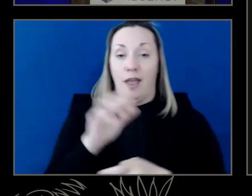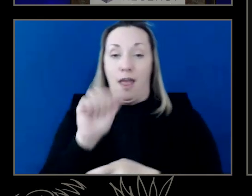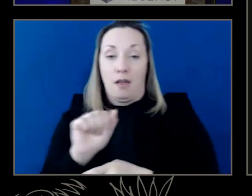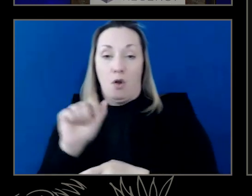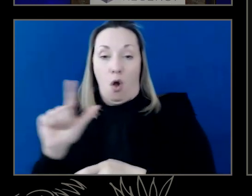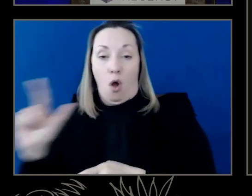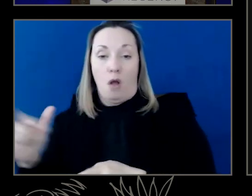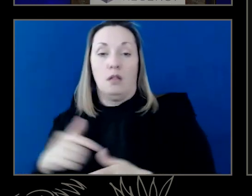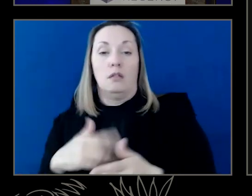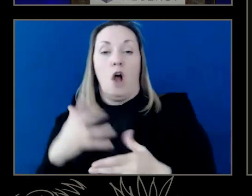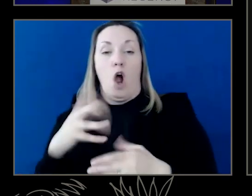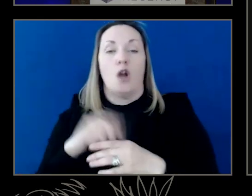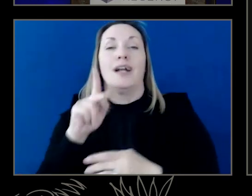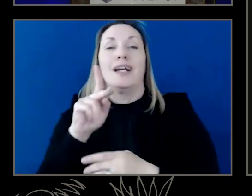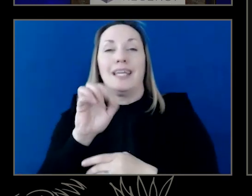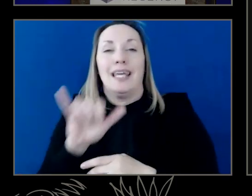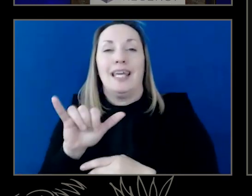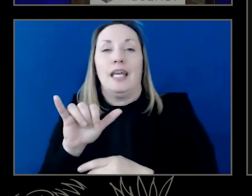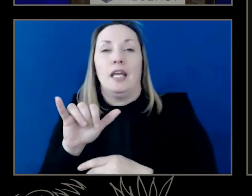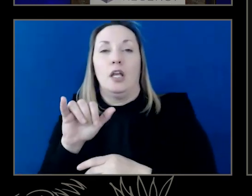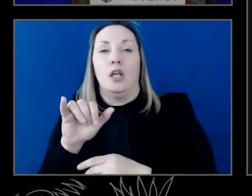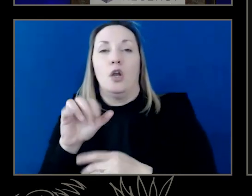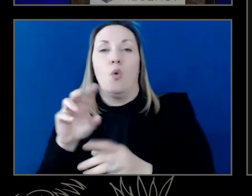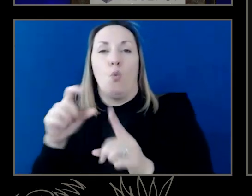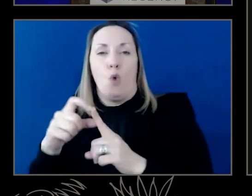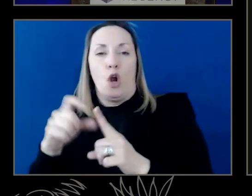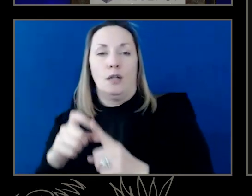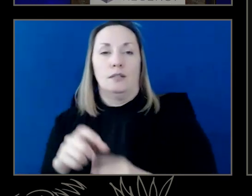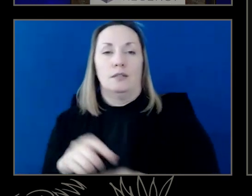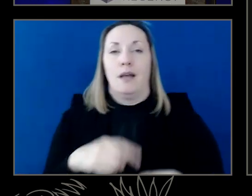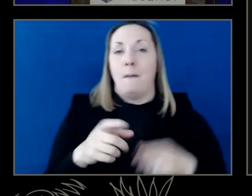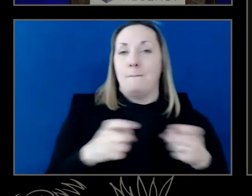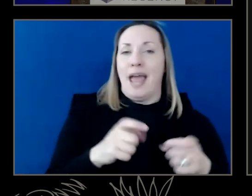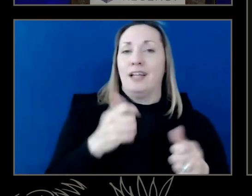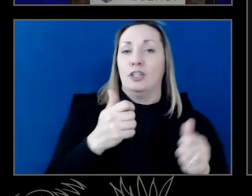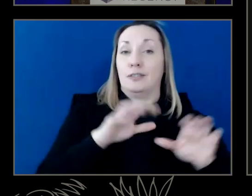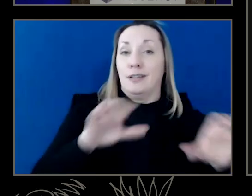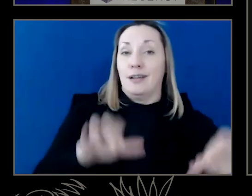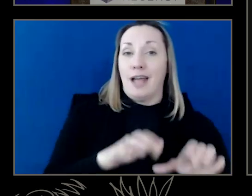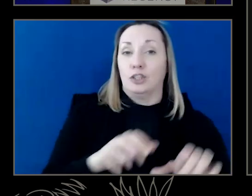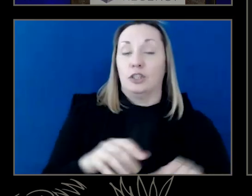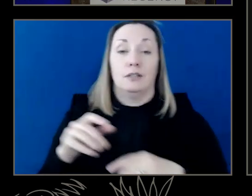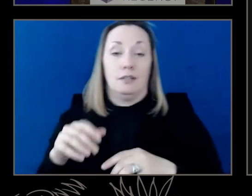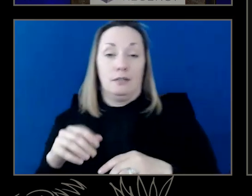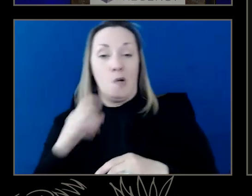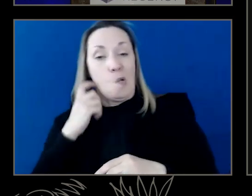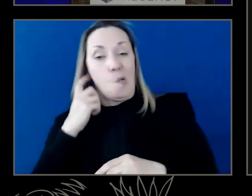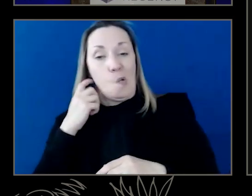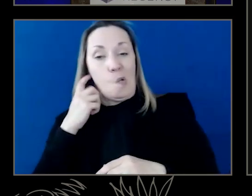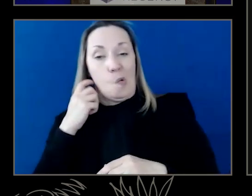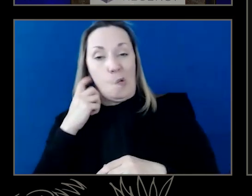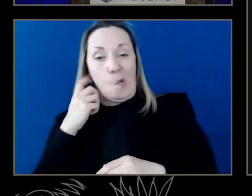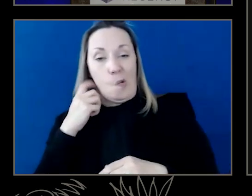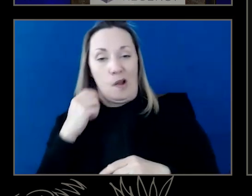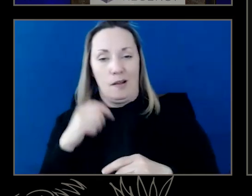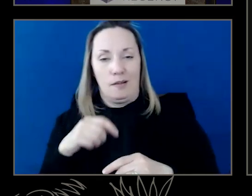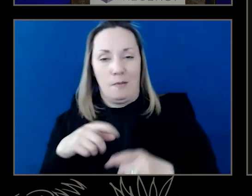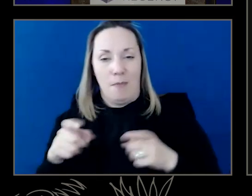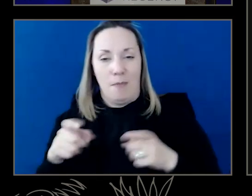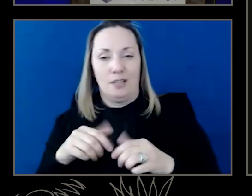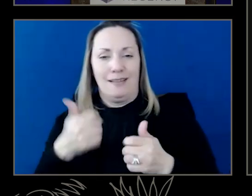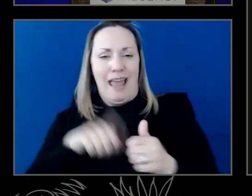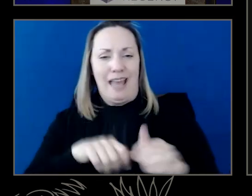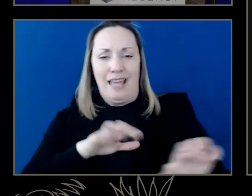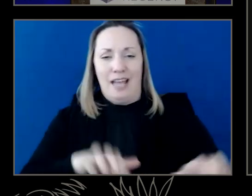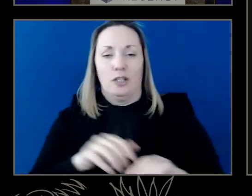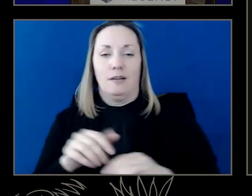where manage is any action and all is any subject or any resource. If the user is an author,